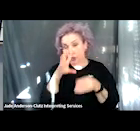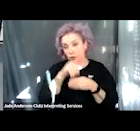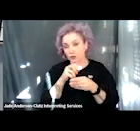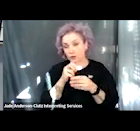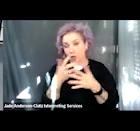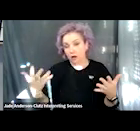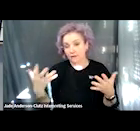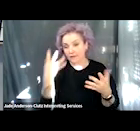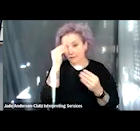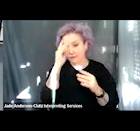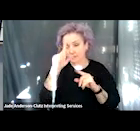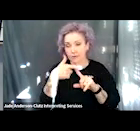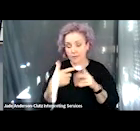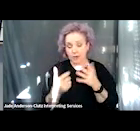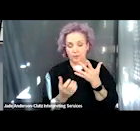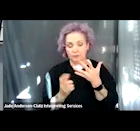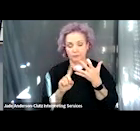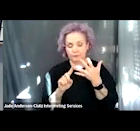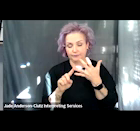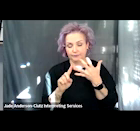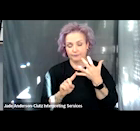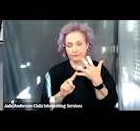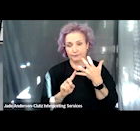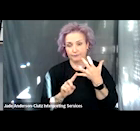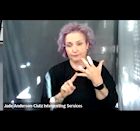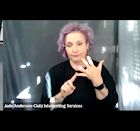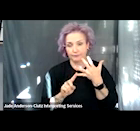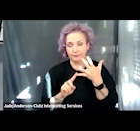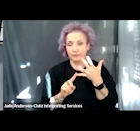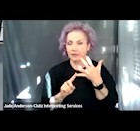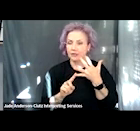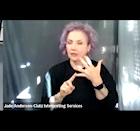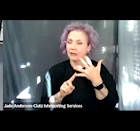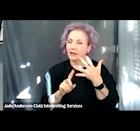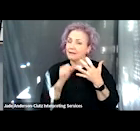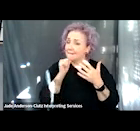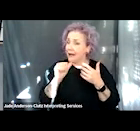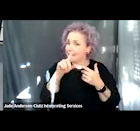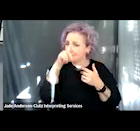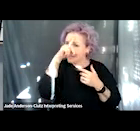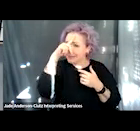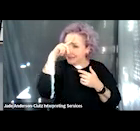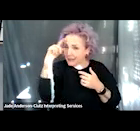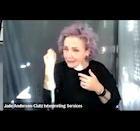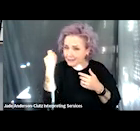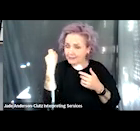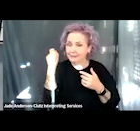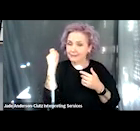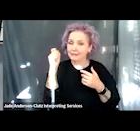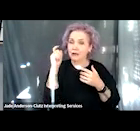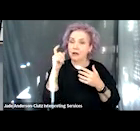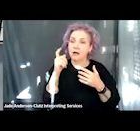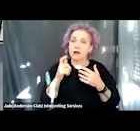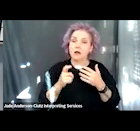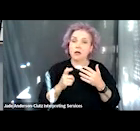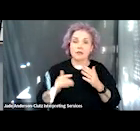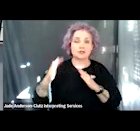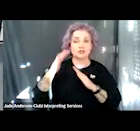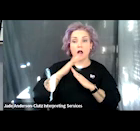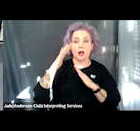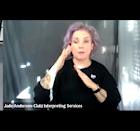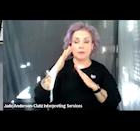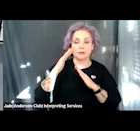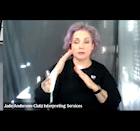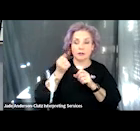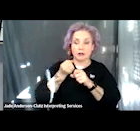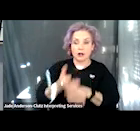that these are the only ones that could possibly be associated with maternal infection. The thing is, when it comes to